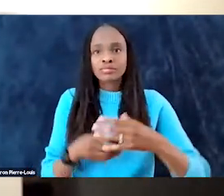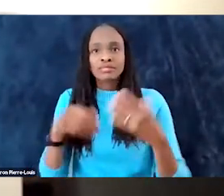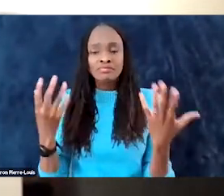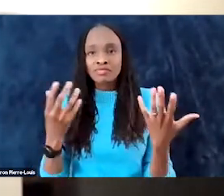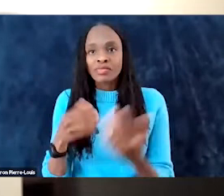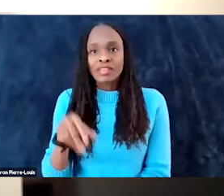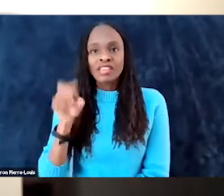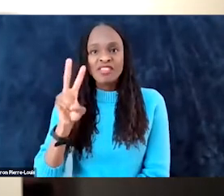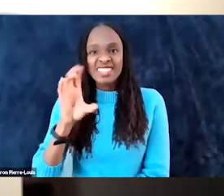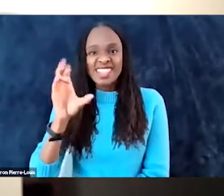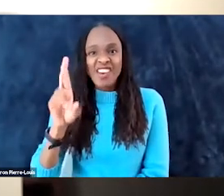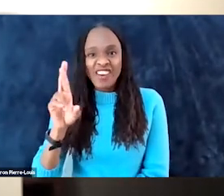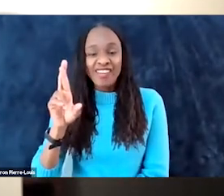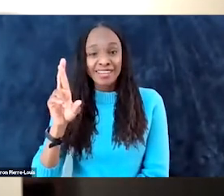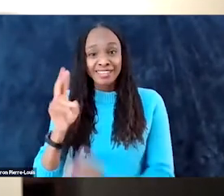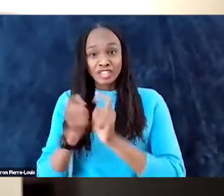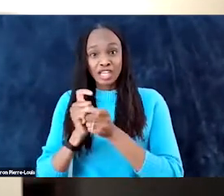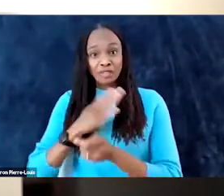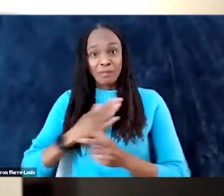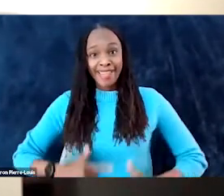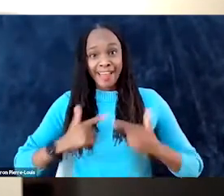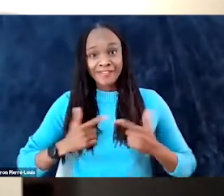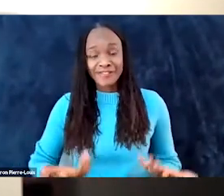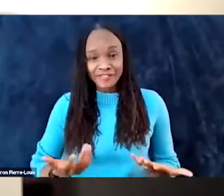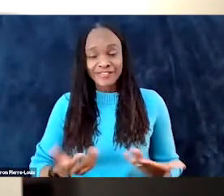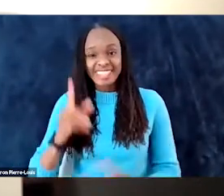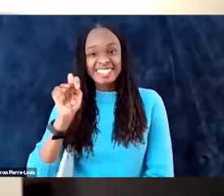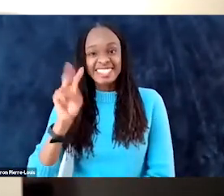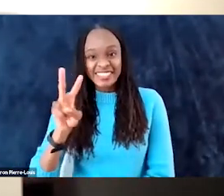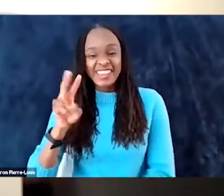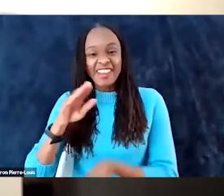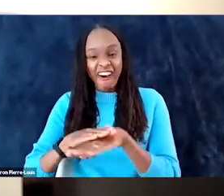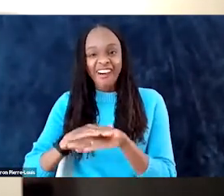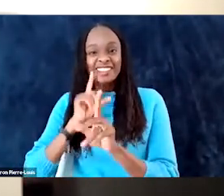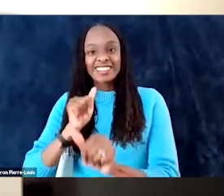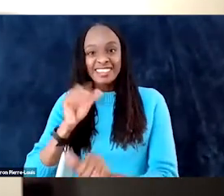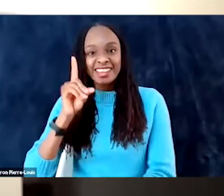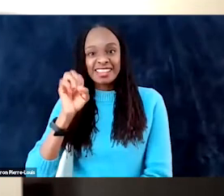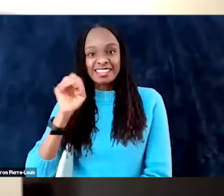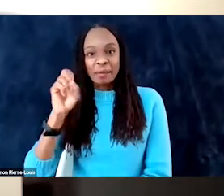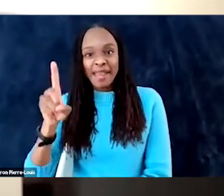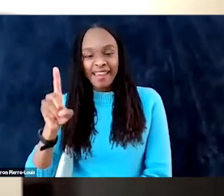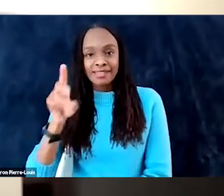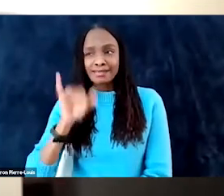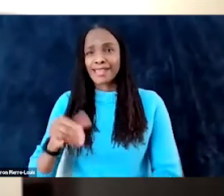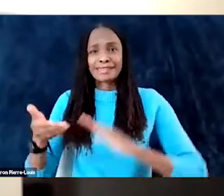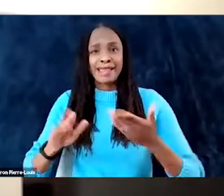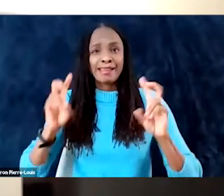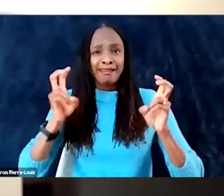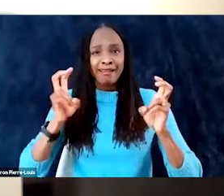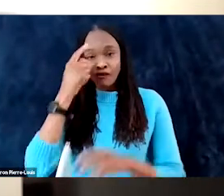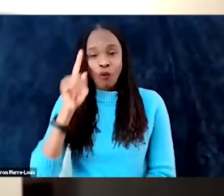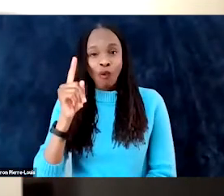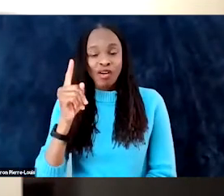The VCR changed my life. Television on demand. Well, that's been dead 15 years.